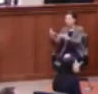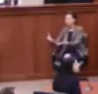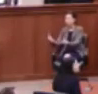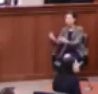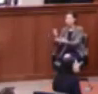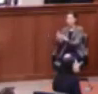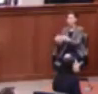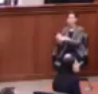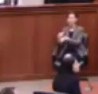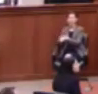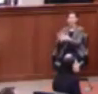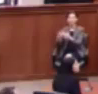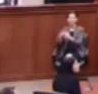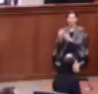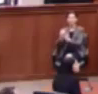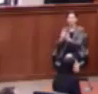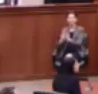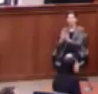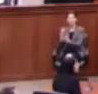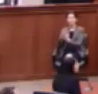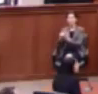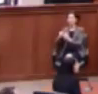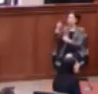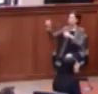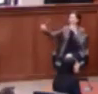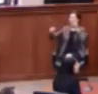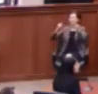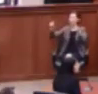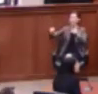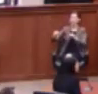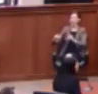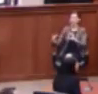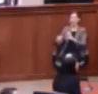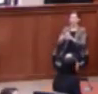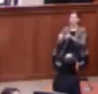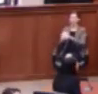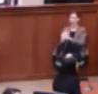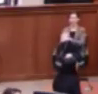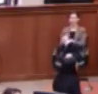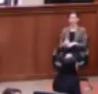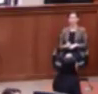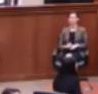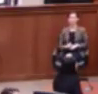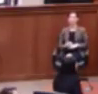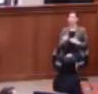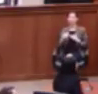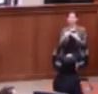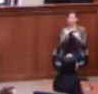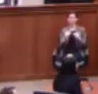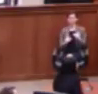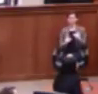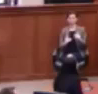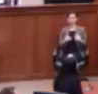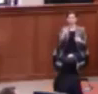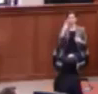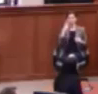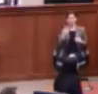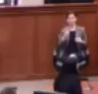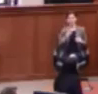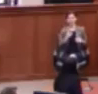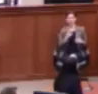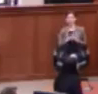virtual course options to students in other areas and districts. On the next slide, you see the name for